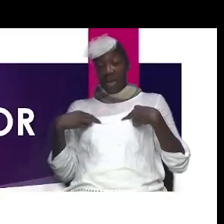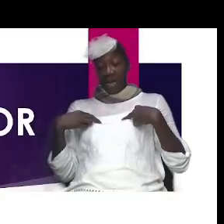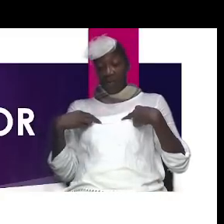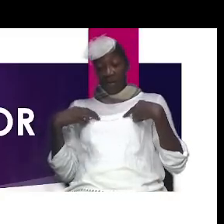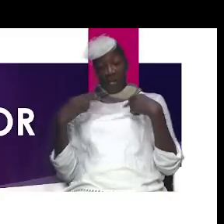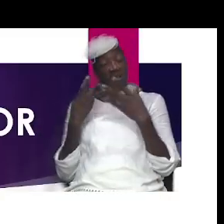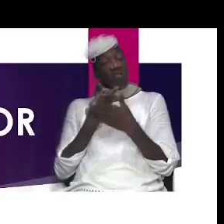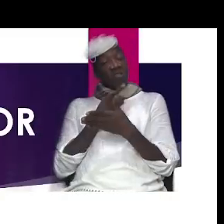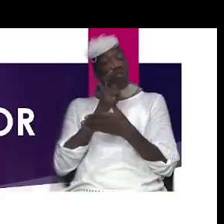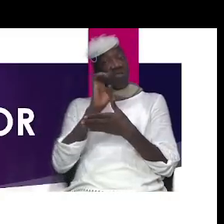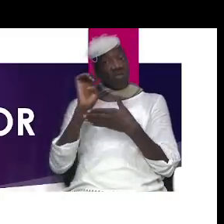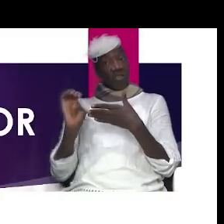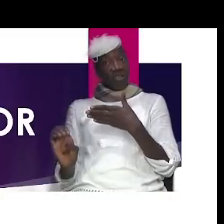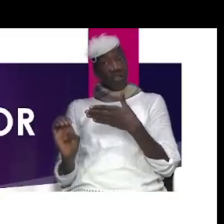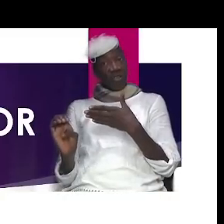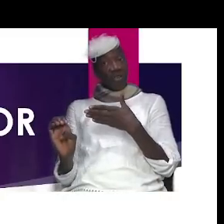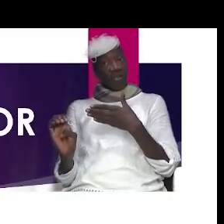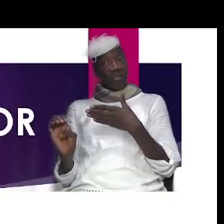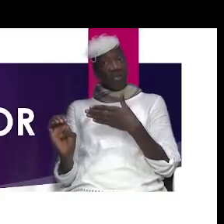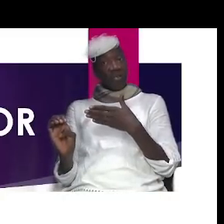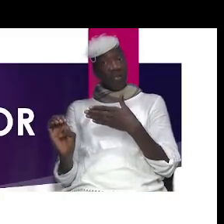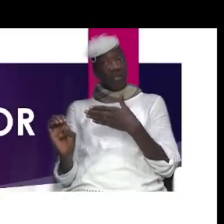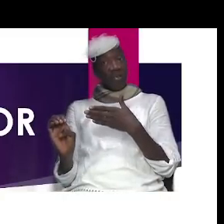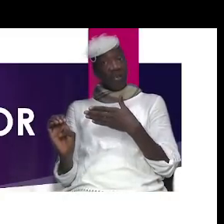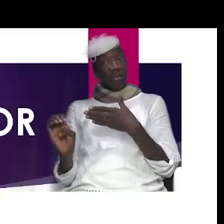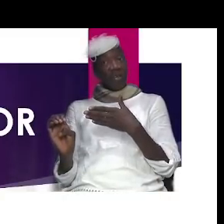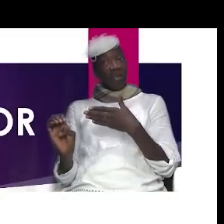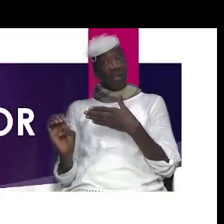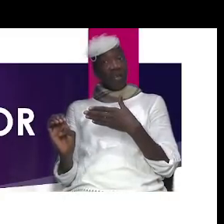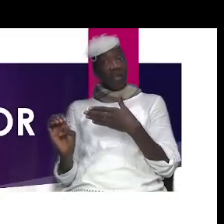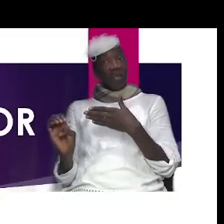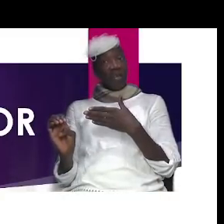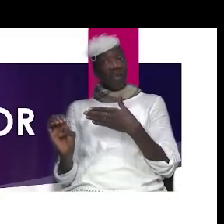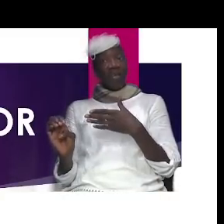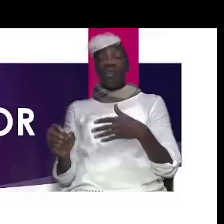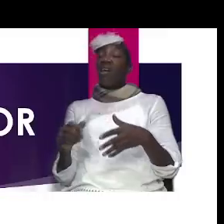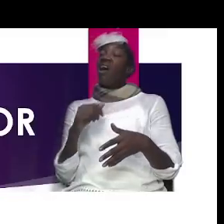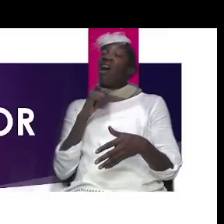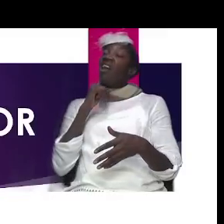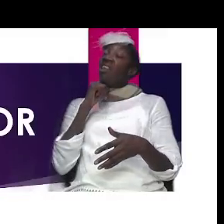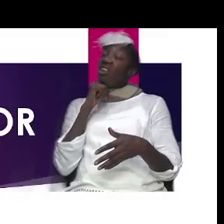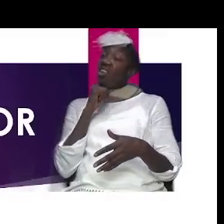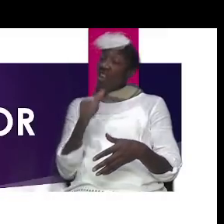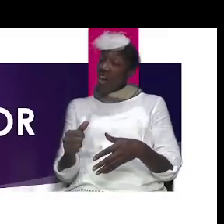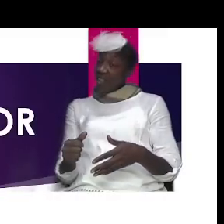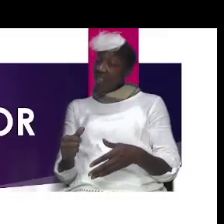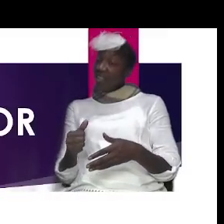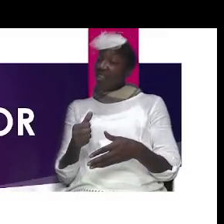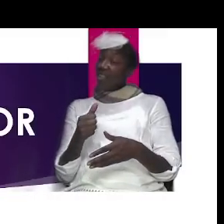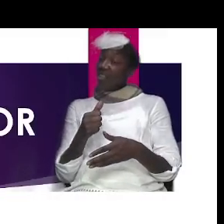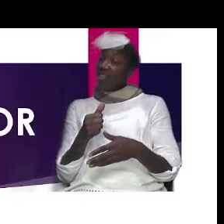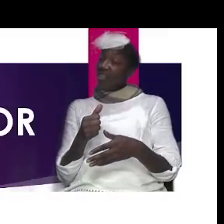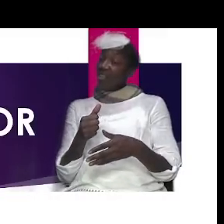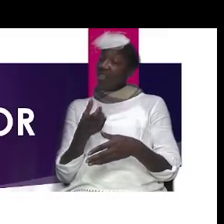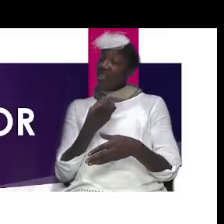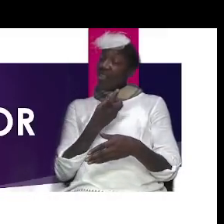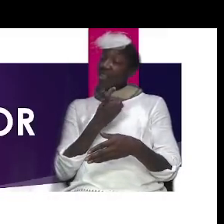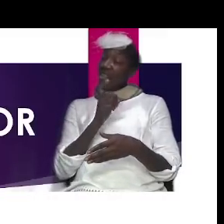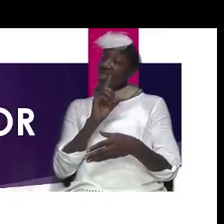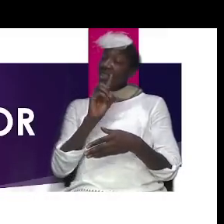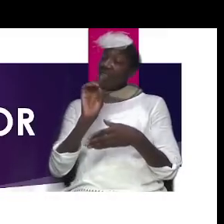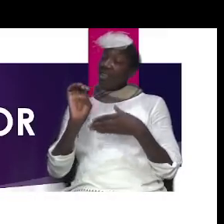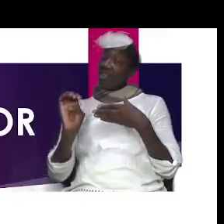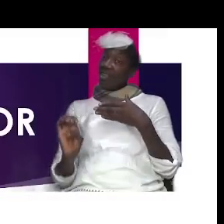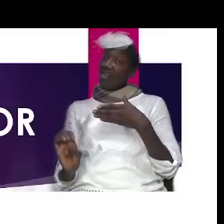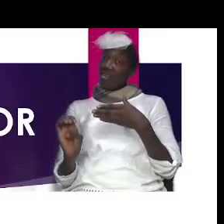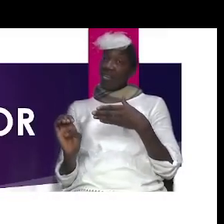is going to examine. We know already that the things that were not done is going to be brought up. Because why